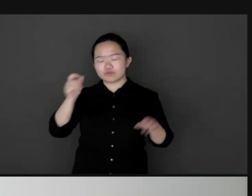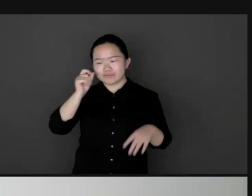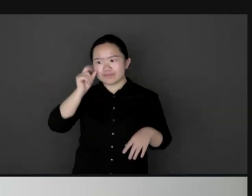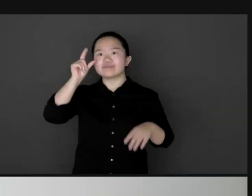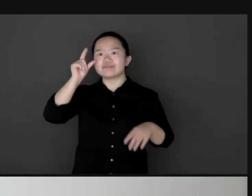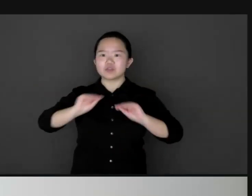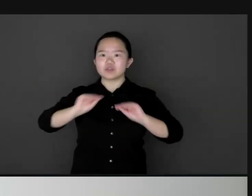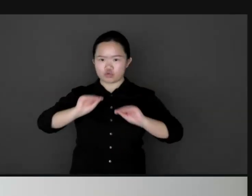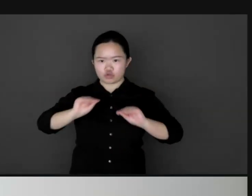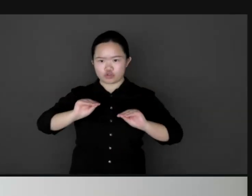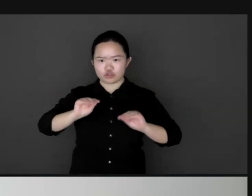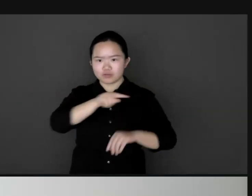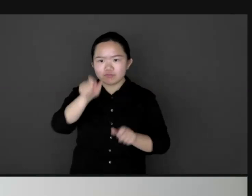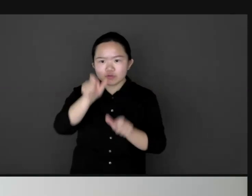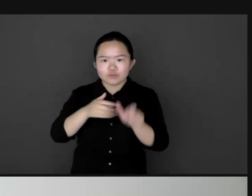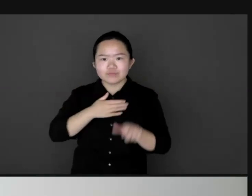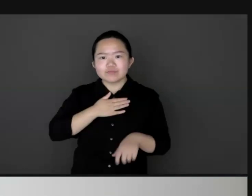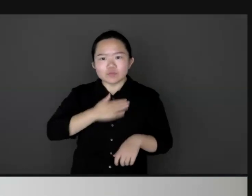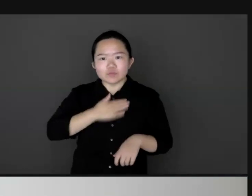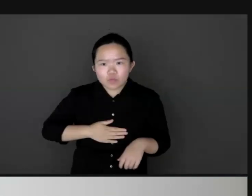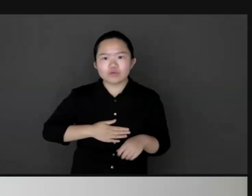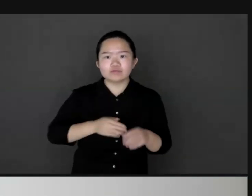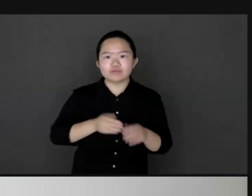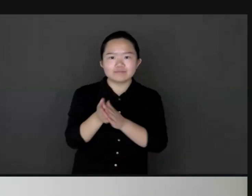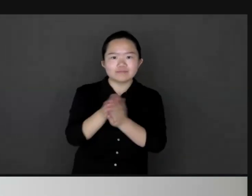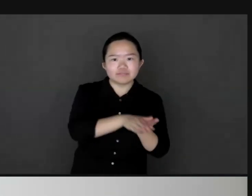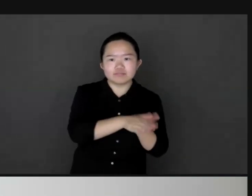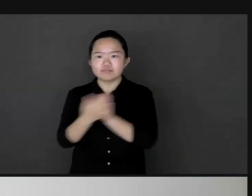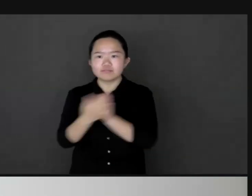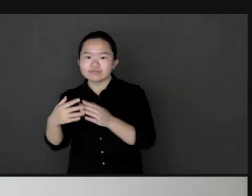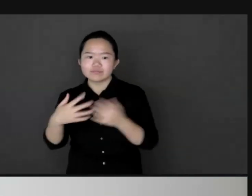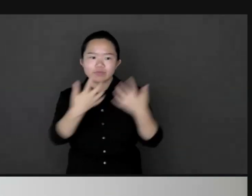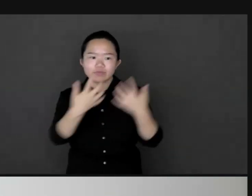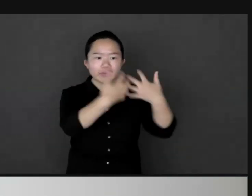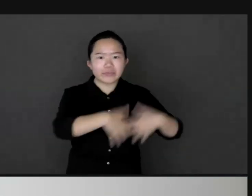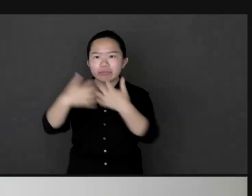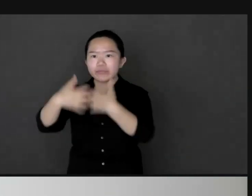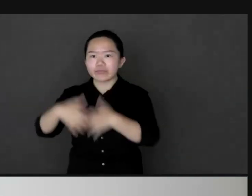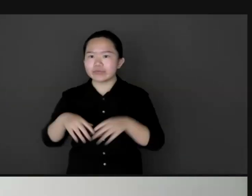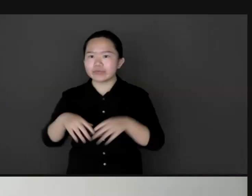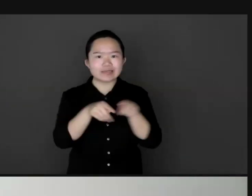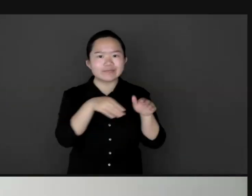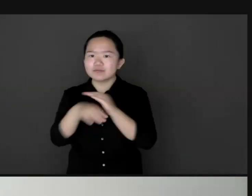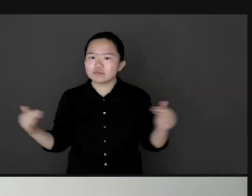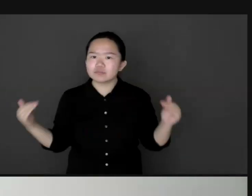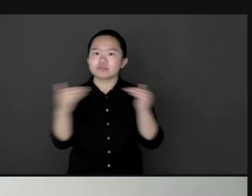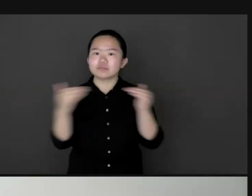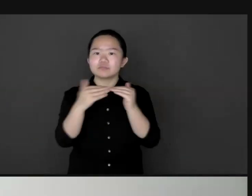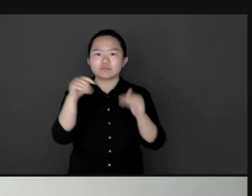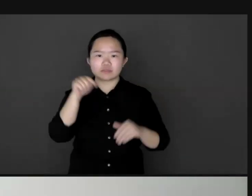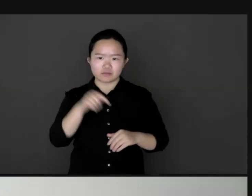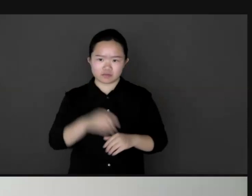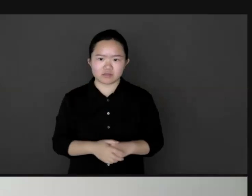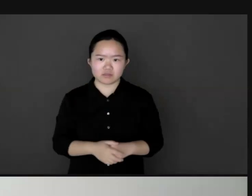kind of positive, saying that it will mature and it will become better when we all learn more about apps. It will hopefully be